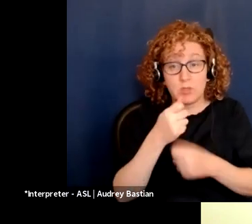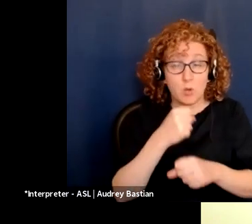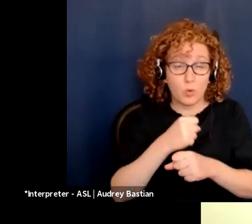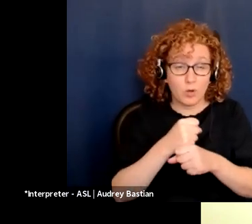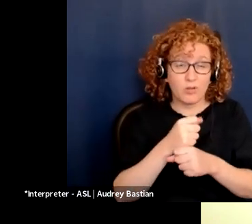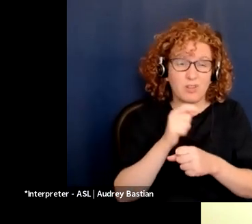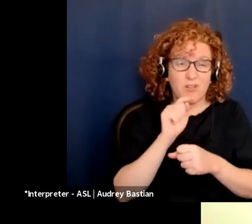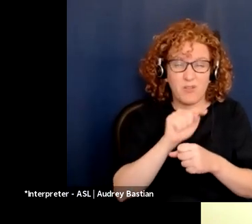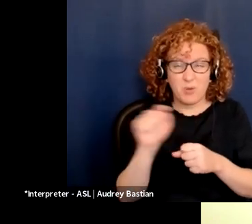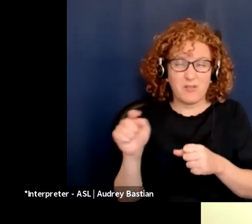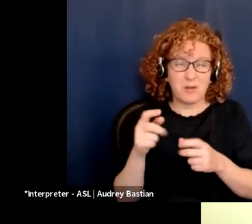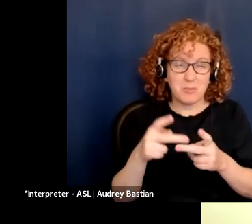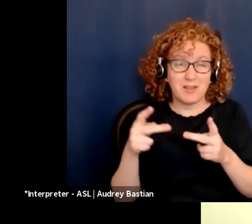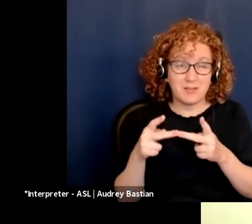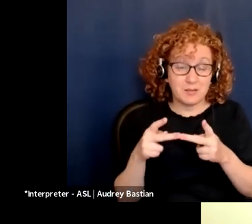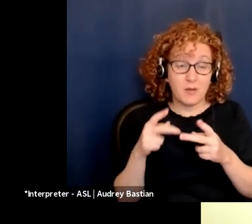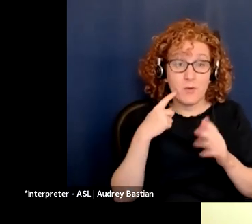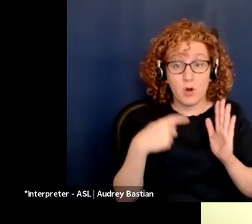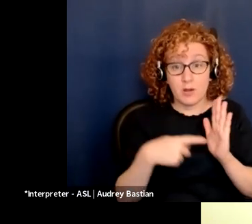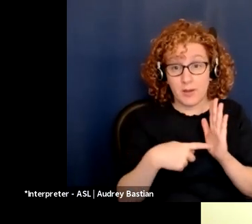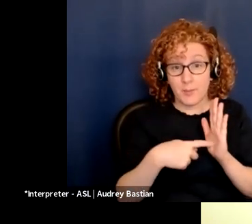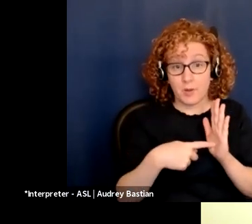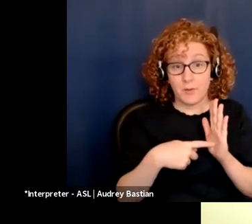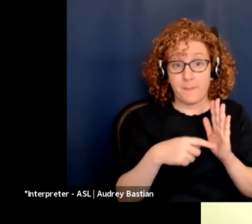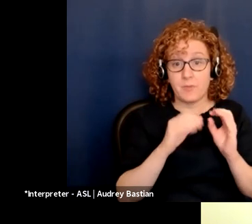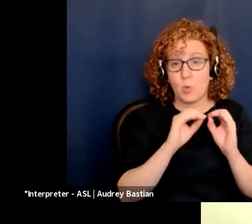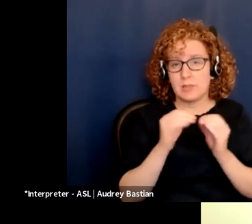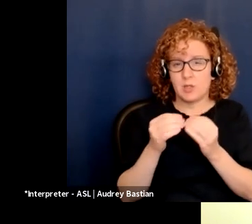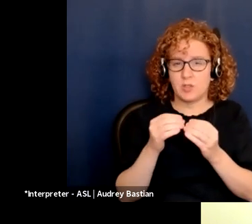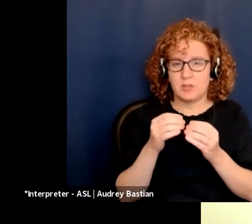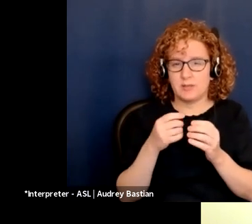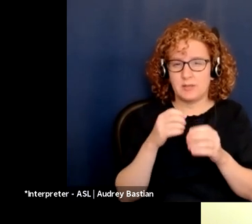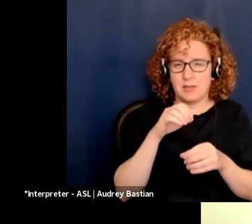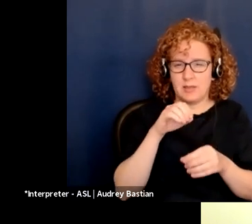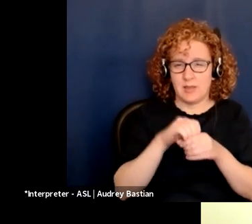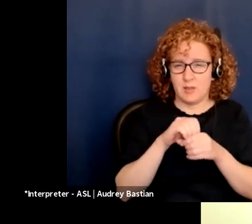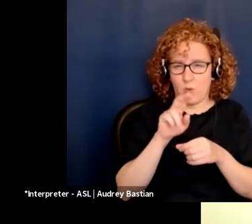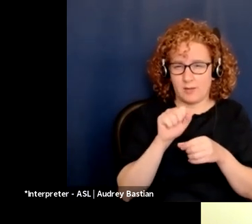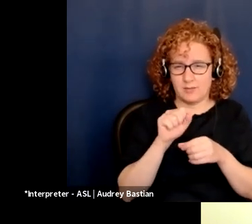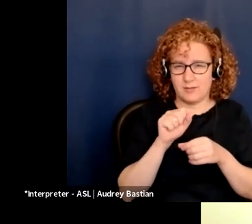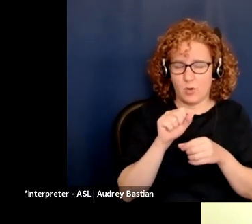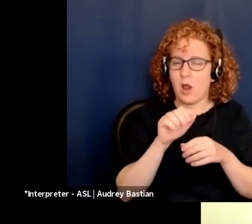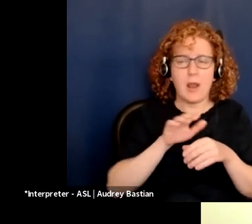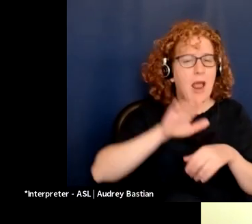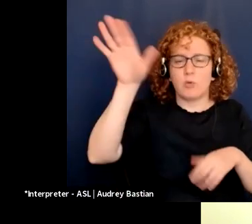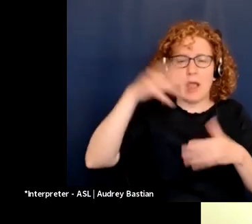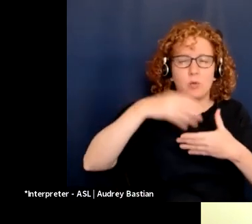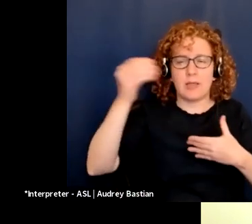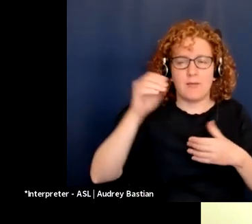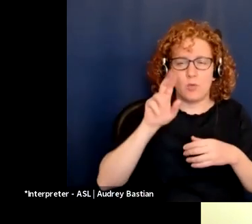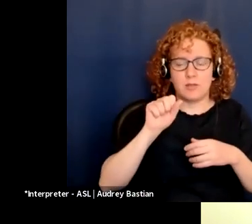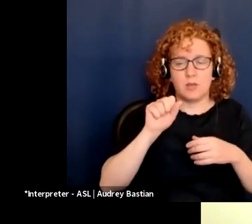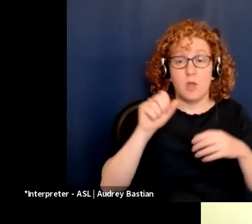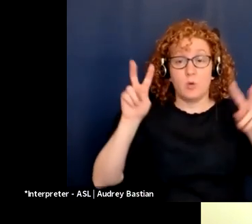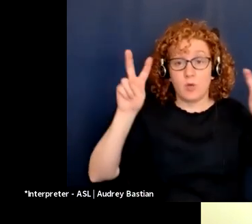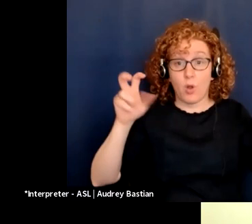few different places. For example, organizations based out of the United States include Women Enabled International, which